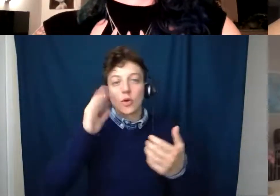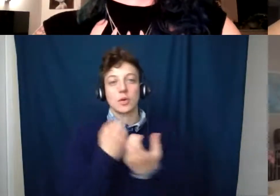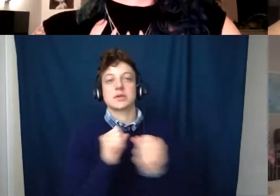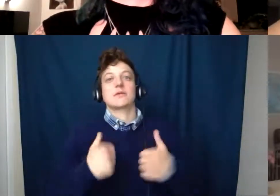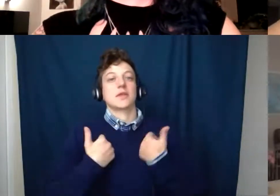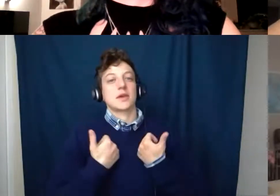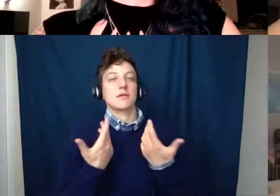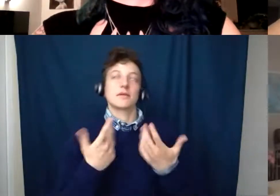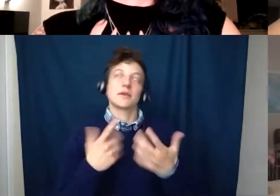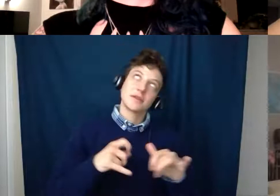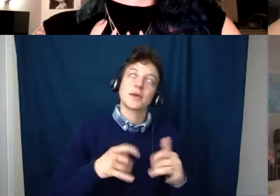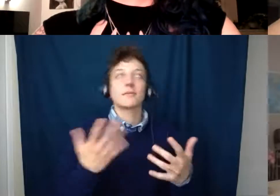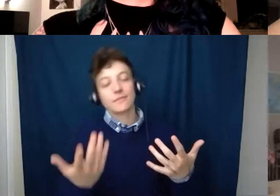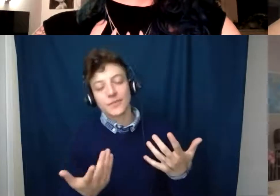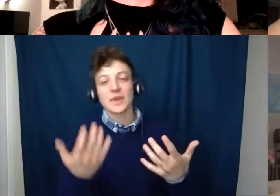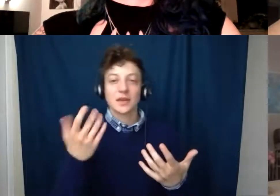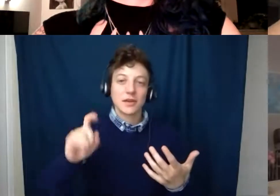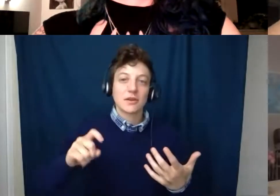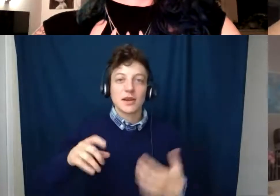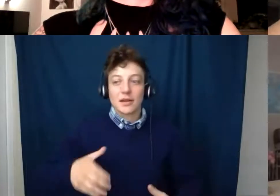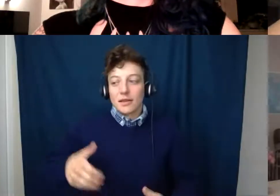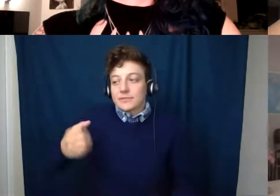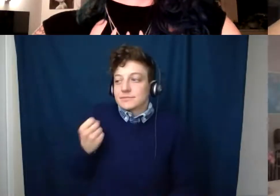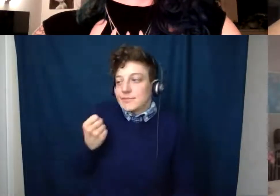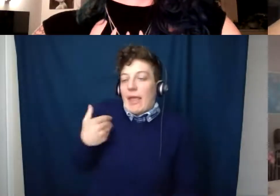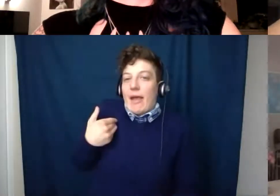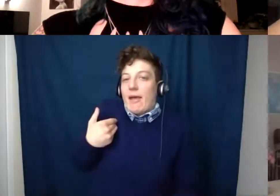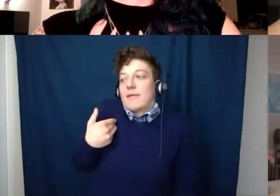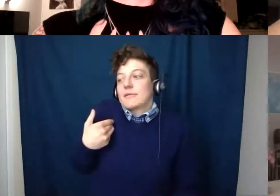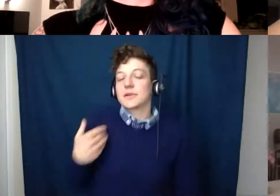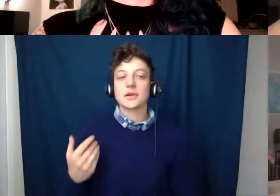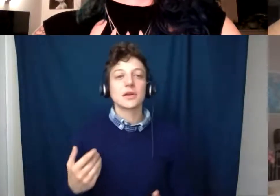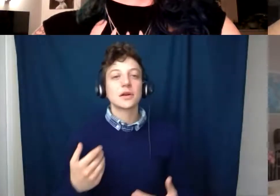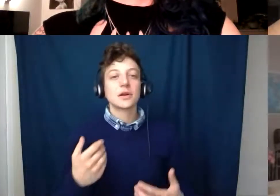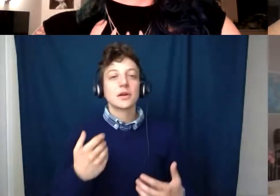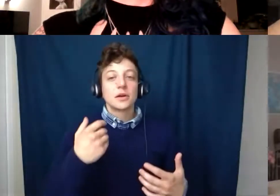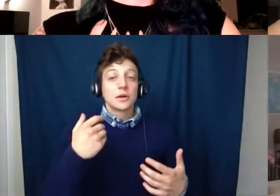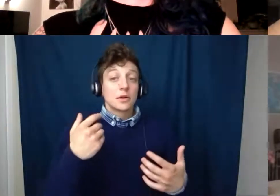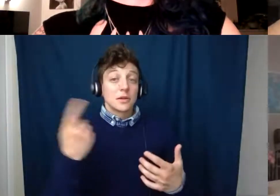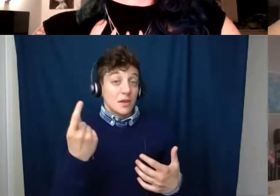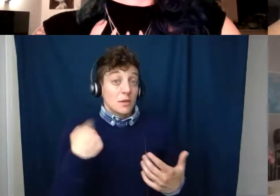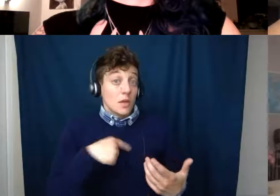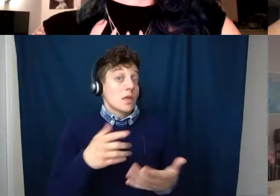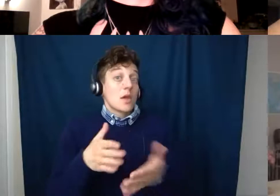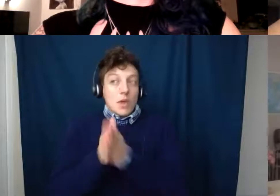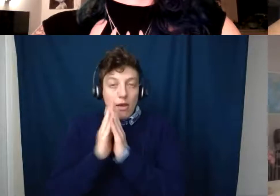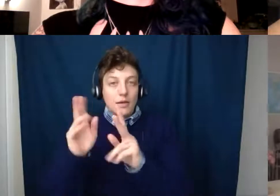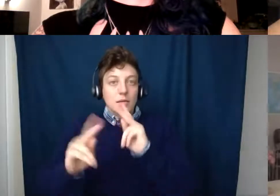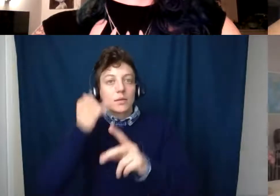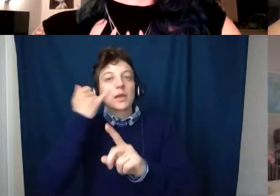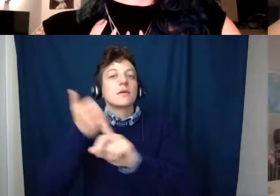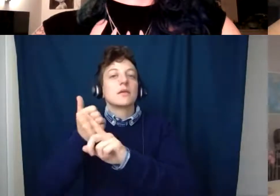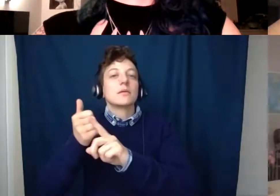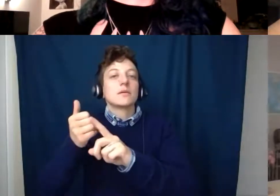same time, you have to carry it around. And I think that's one of the things that we really ask of people who do request Narcan from us